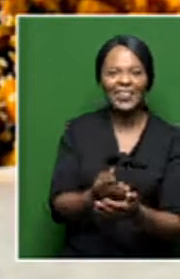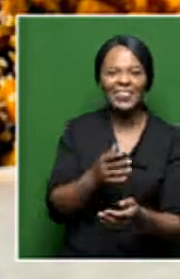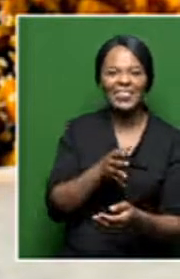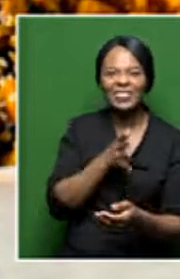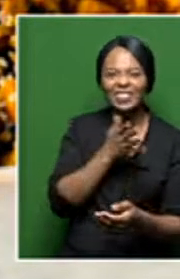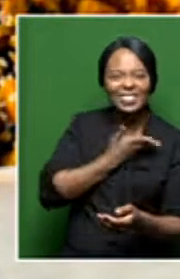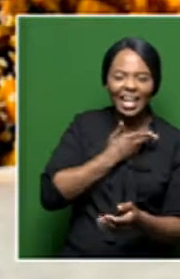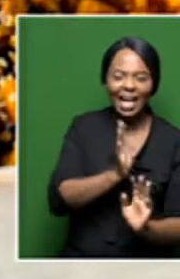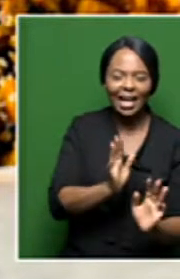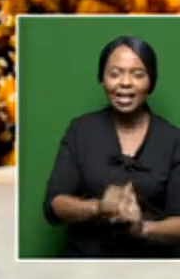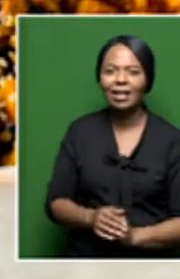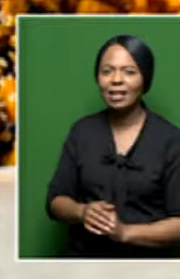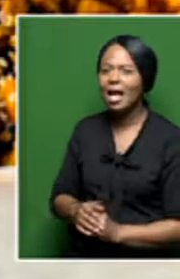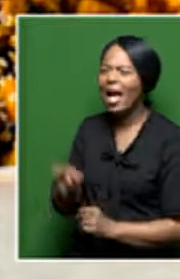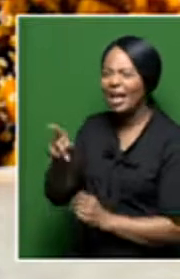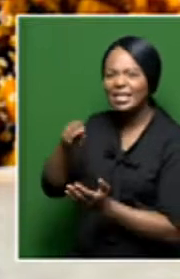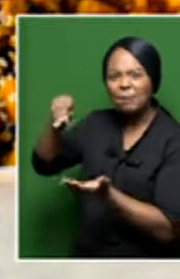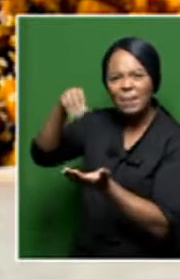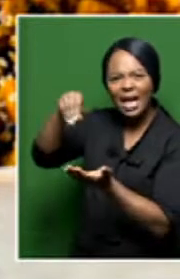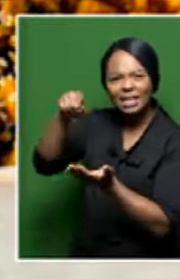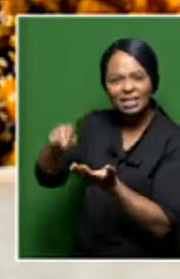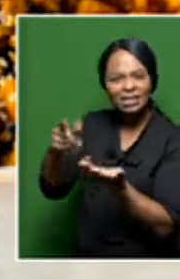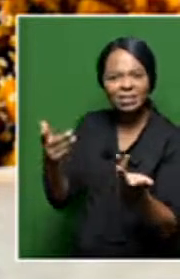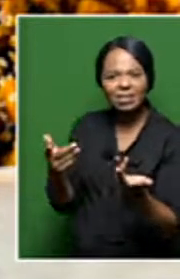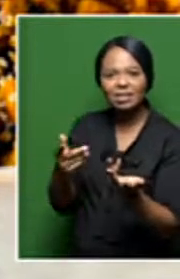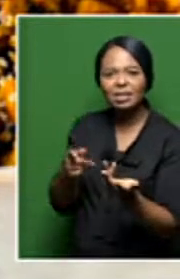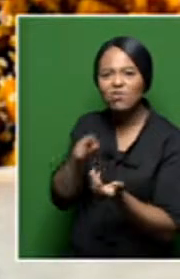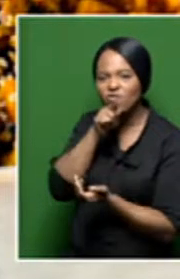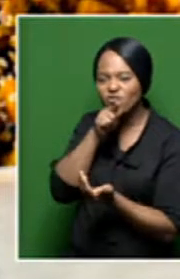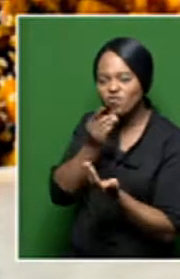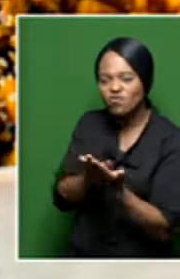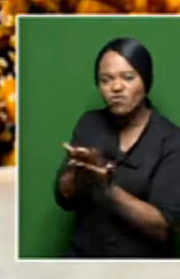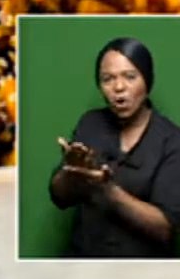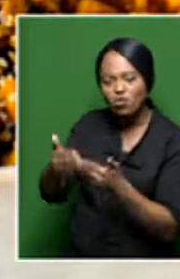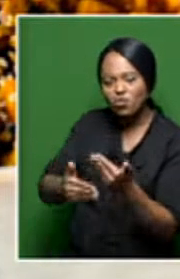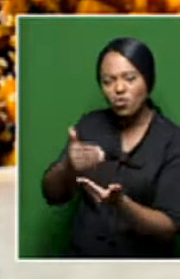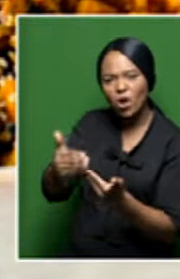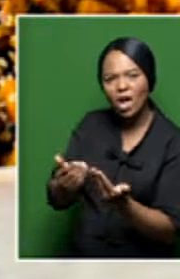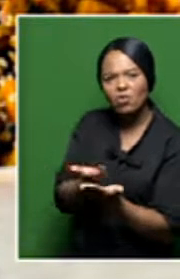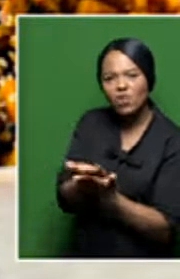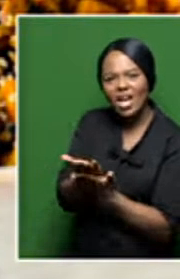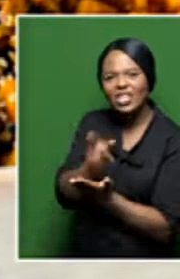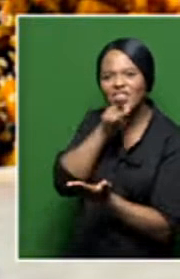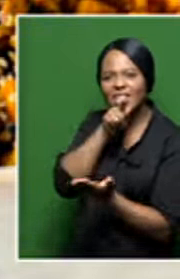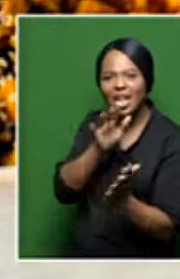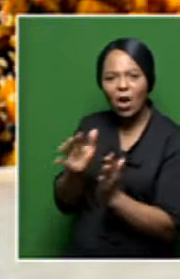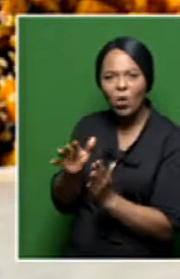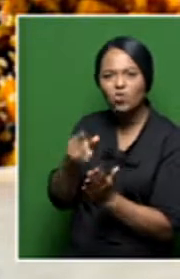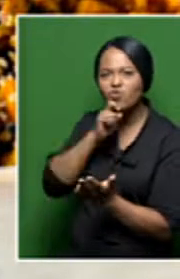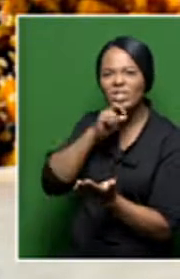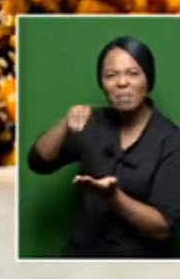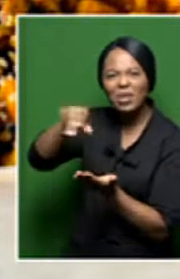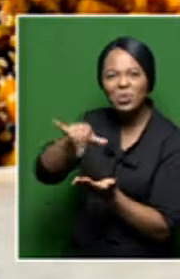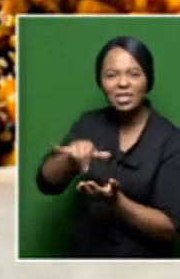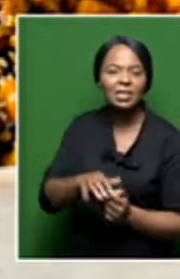Okay, so the spices that you would add onto roast chicken, what would it be? I mean, I think it sort of depends what I'm trying